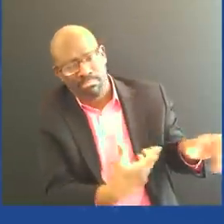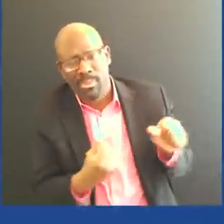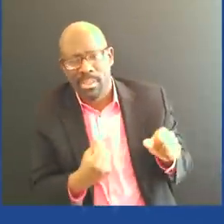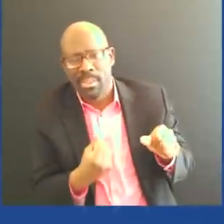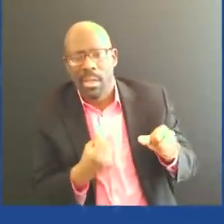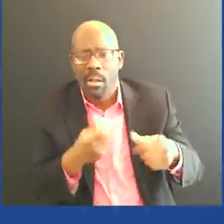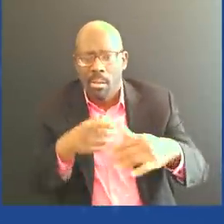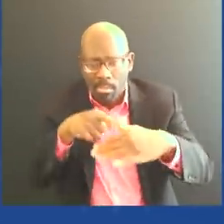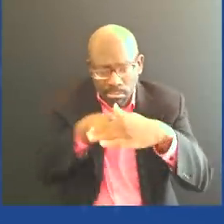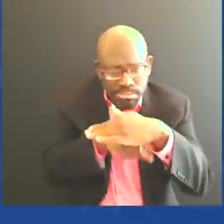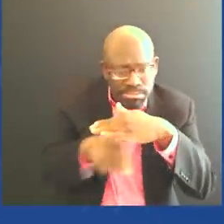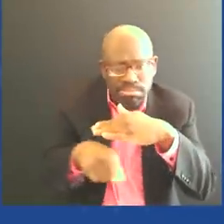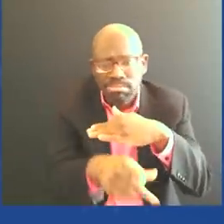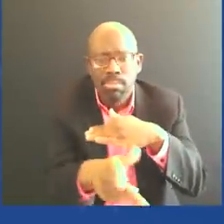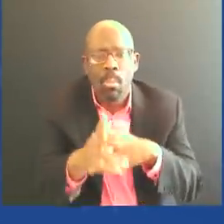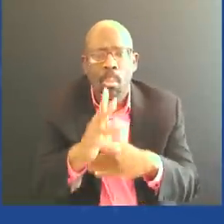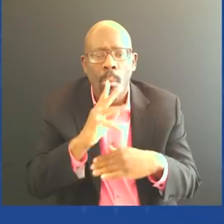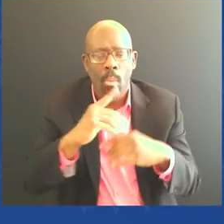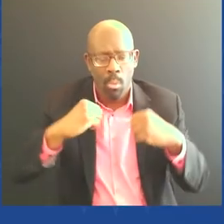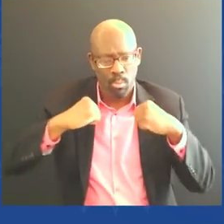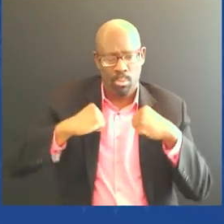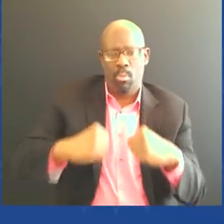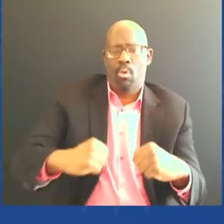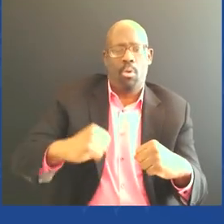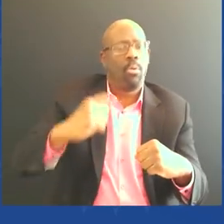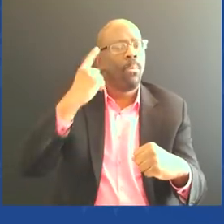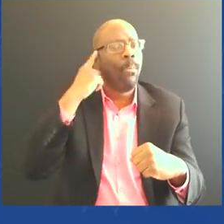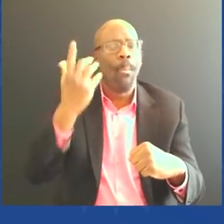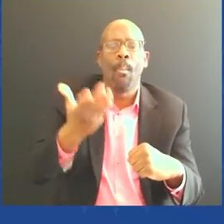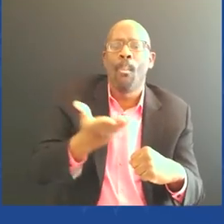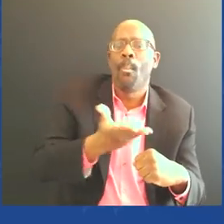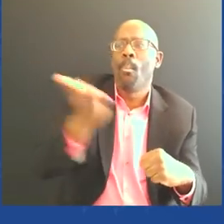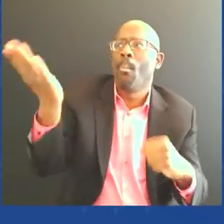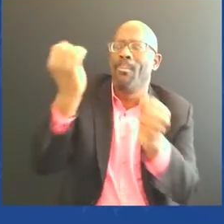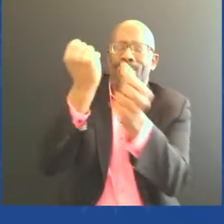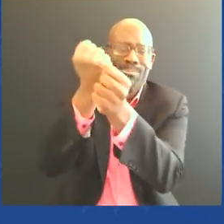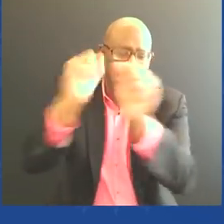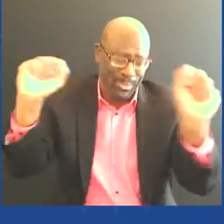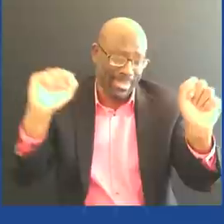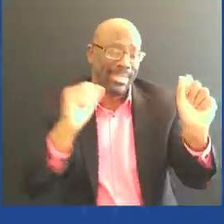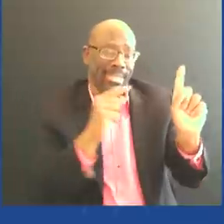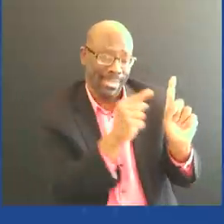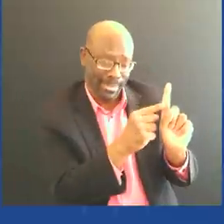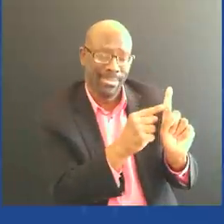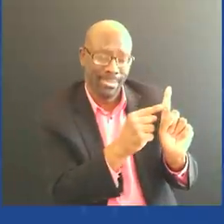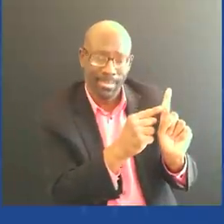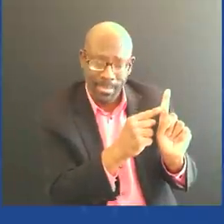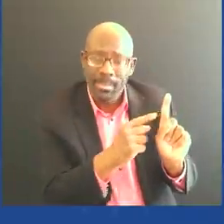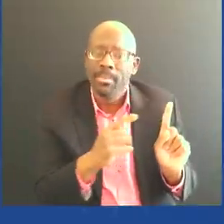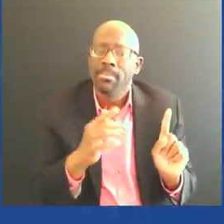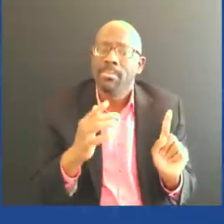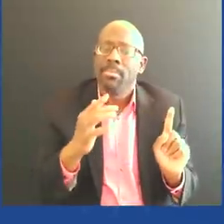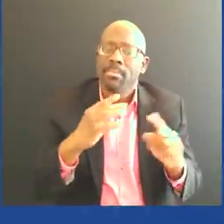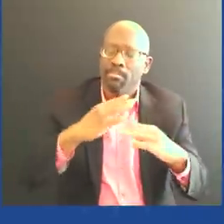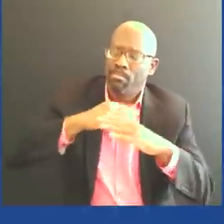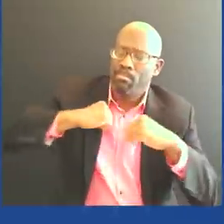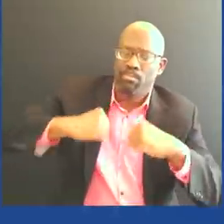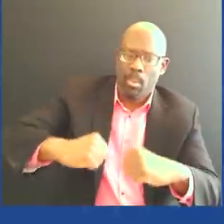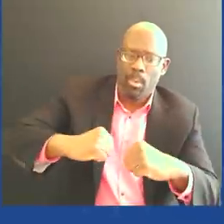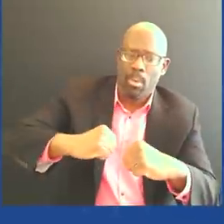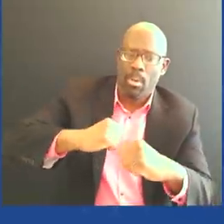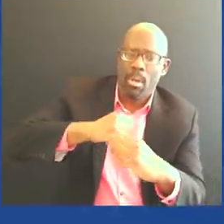for freedom and a deterrent to aggression. Give